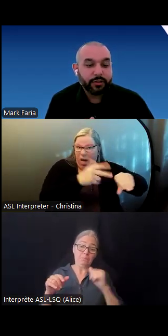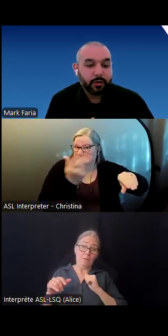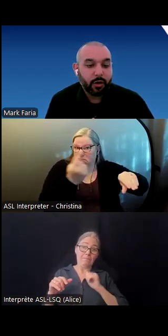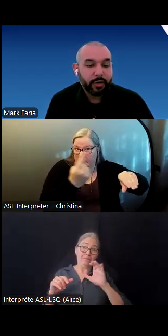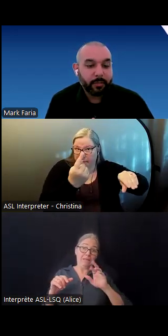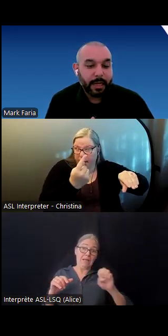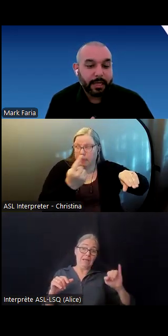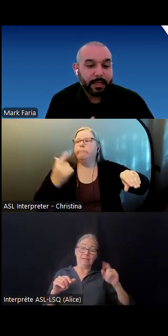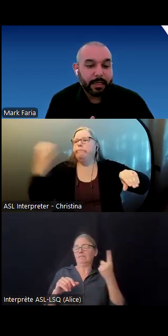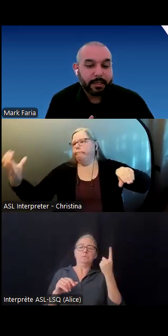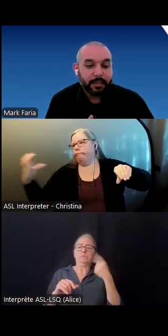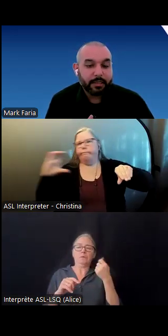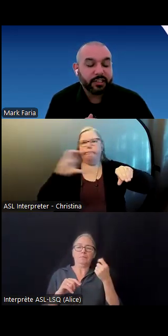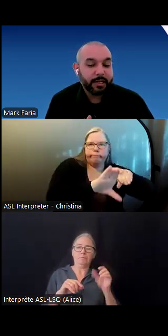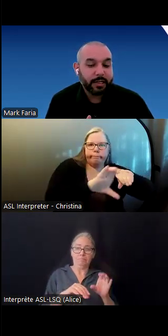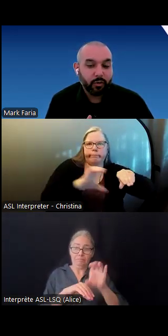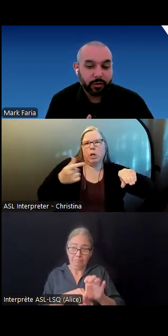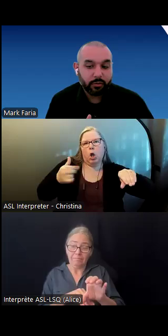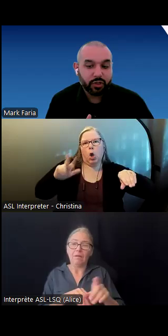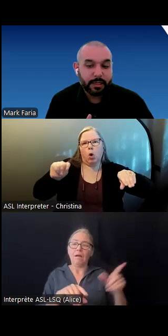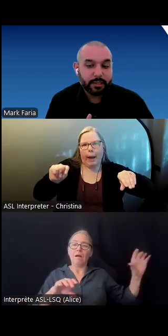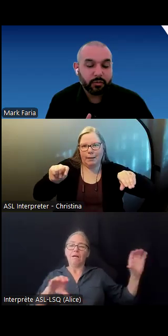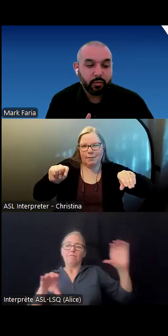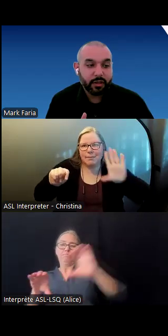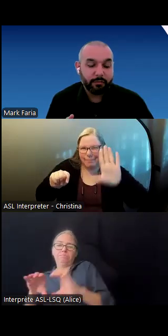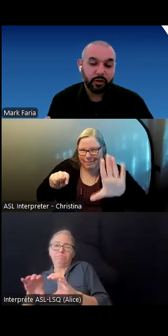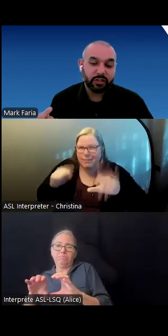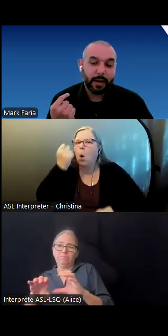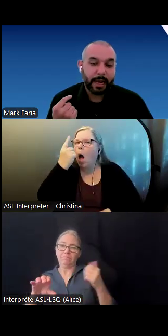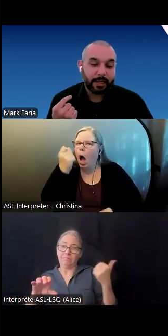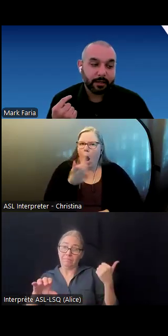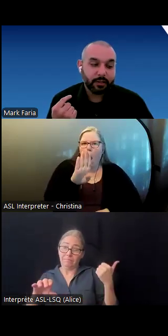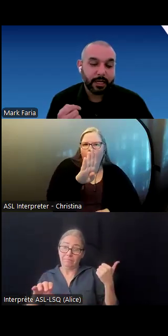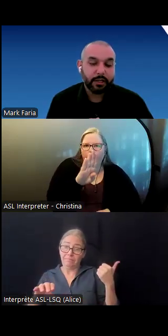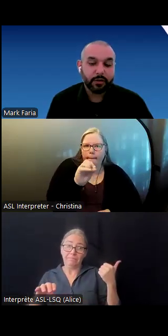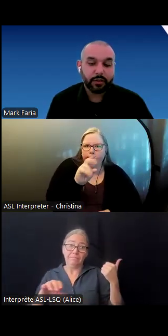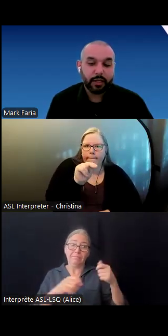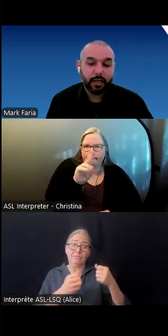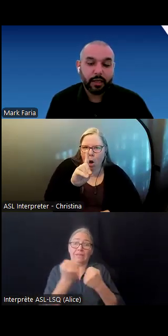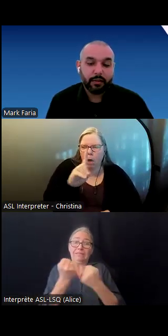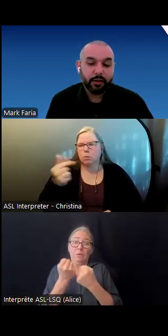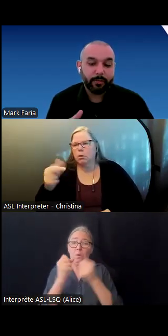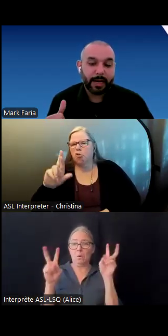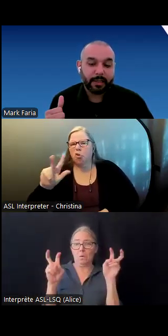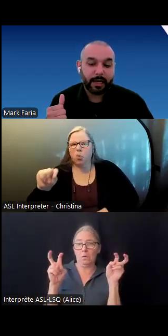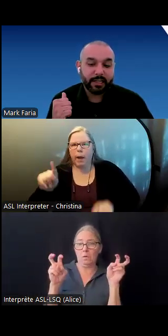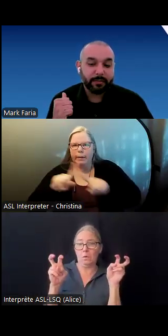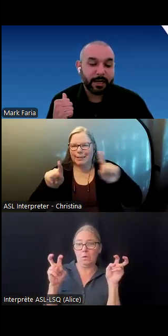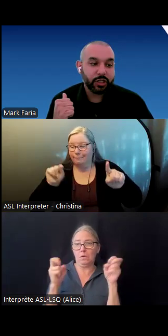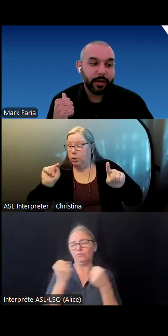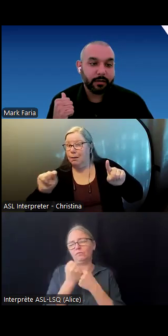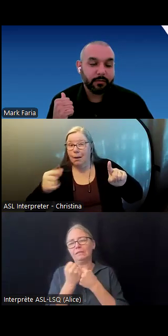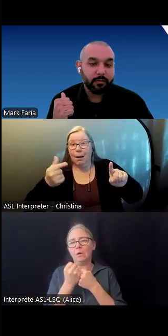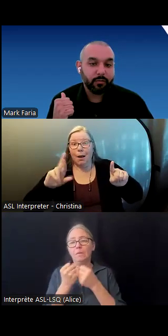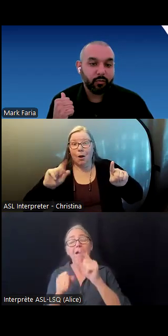So grants are always paid in descending order, which means when the government looks back 10 years, they look back at the highest